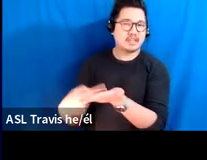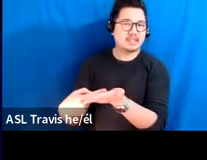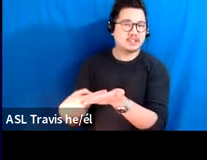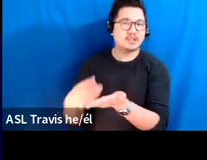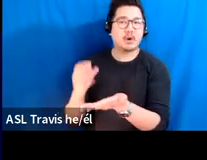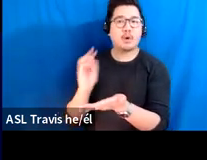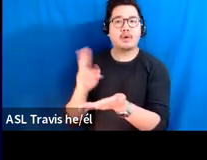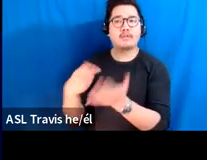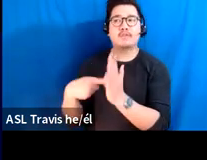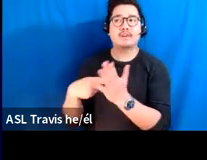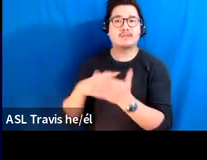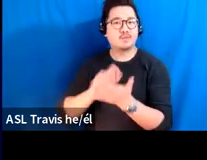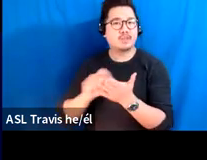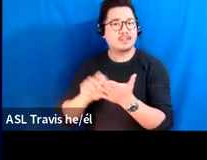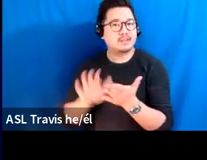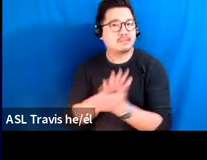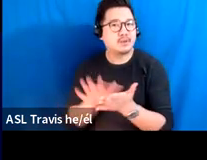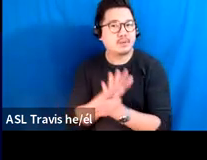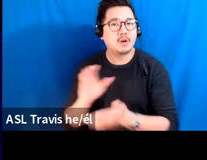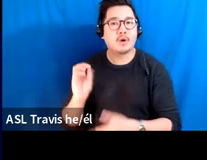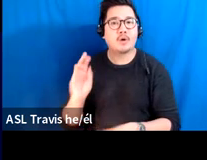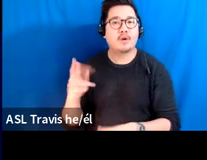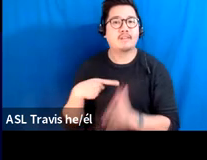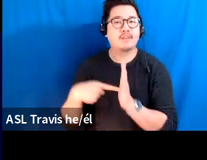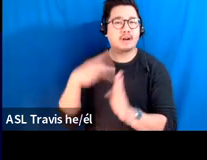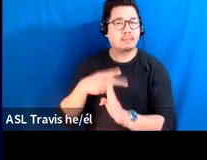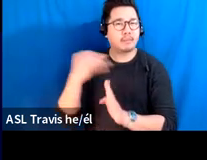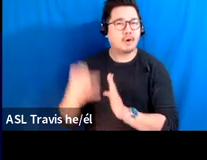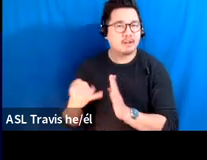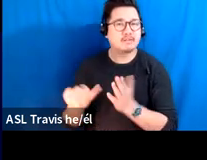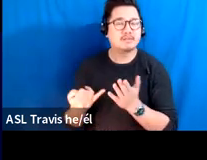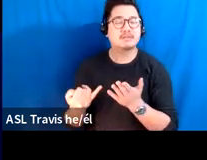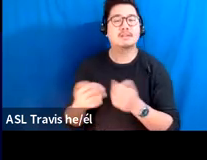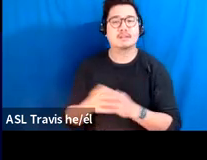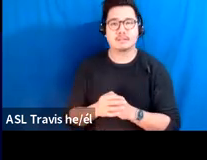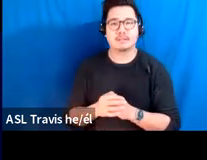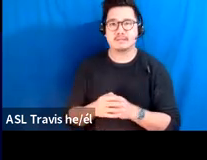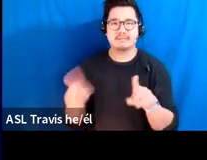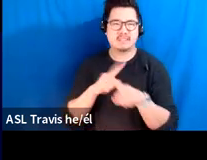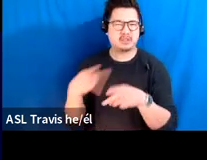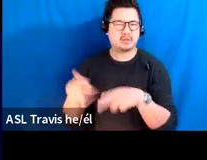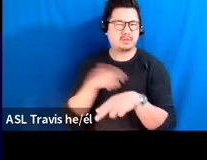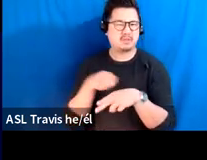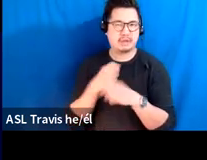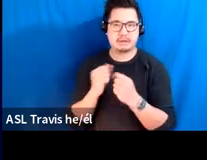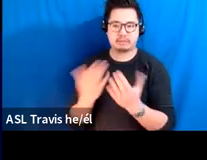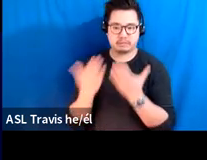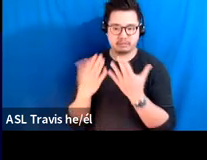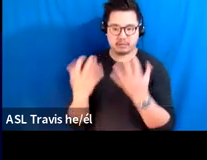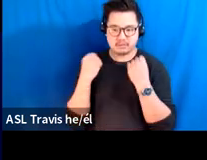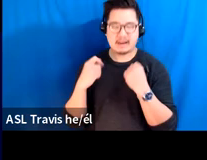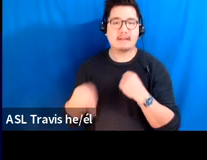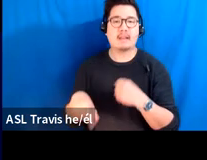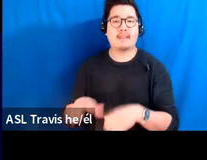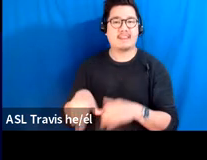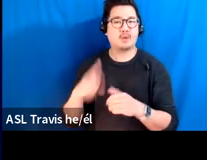or a paper i had to write or a project i had to do um in a very short time and i think that's the kind of skill